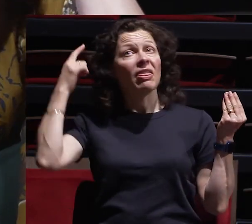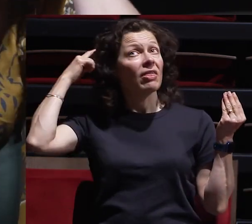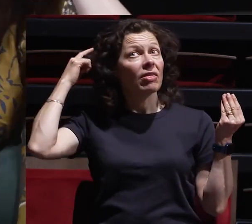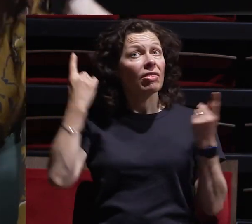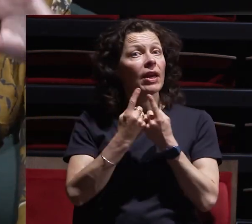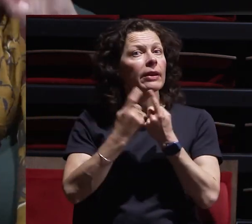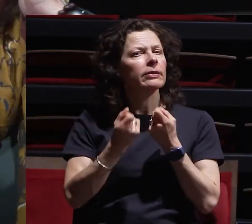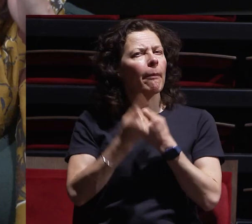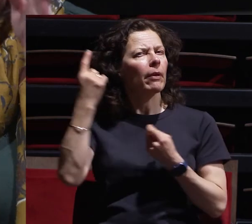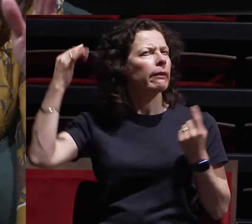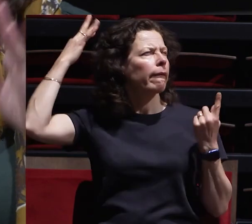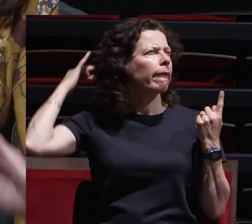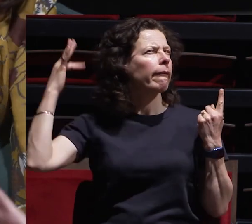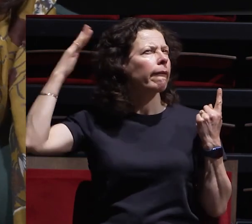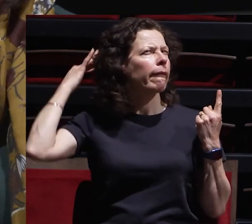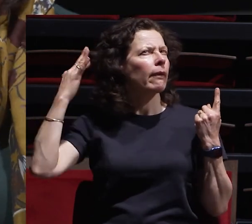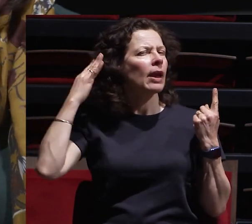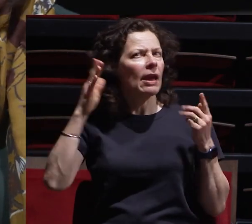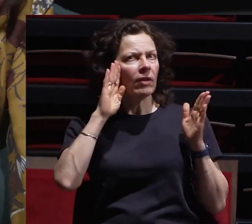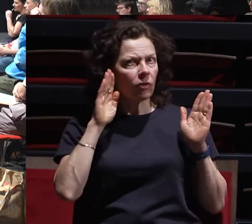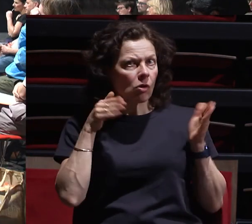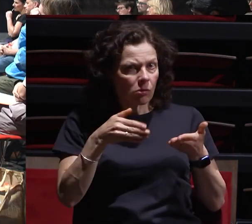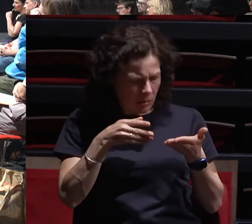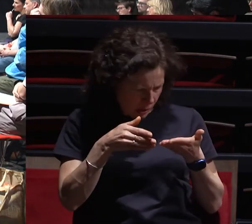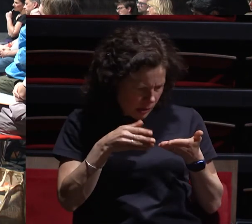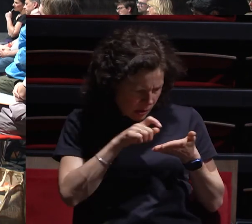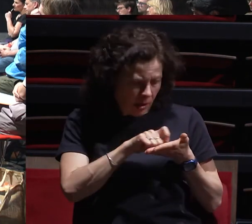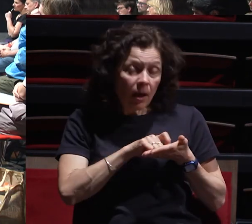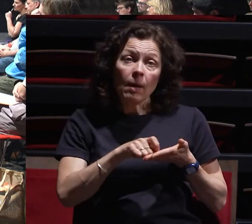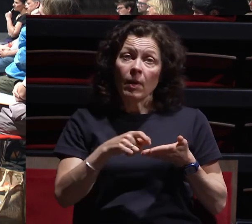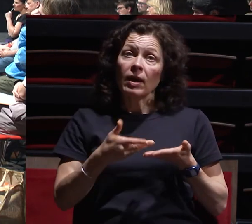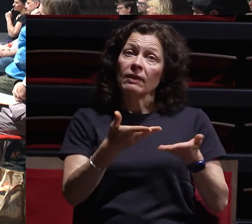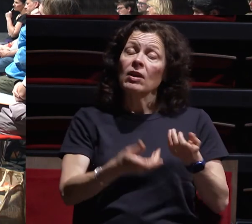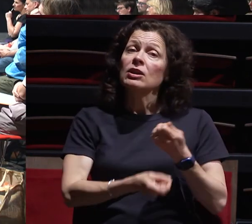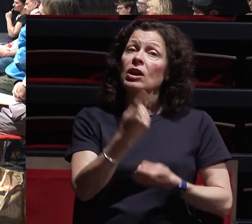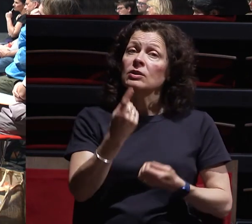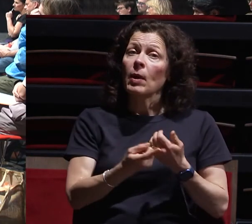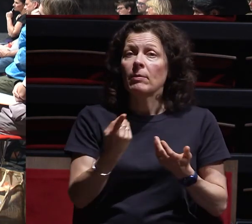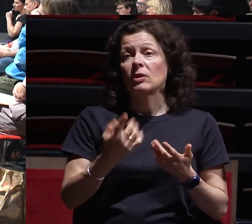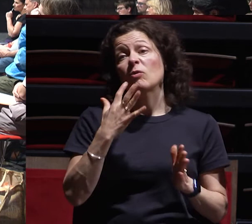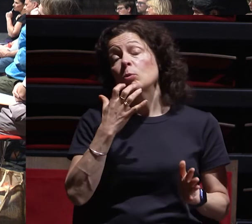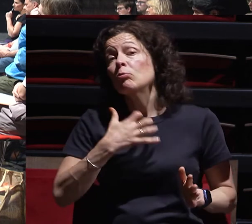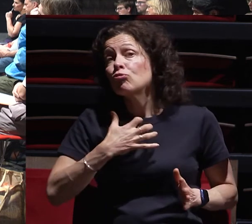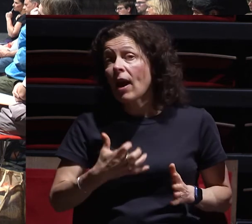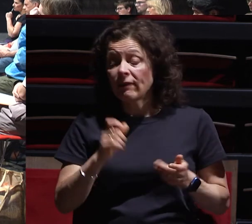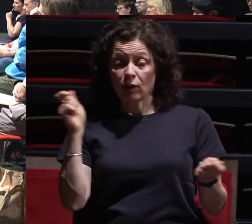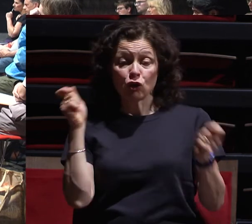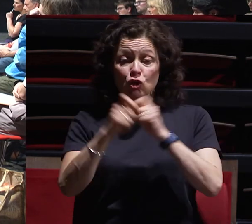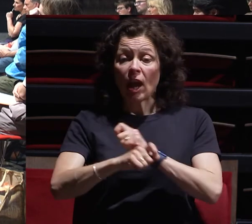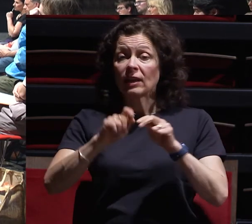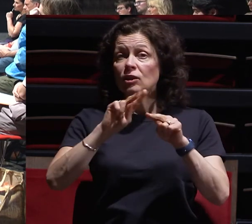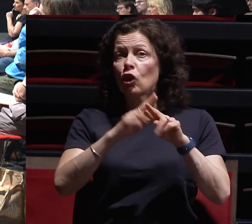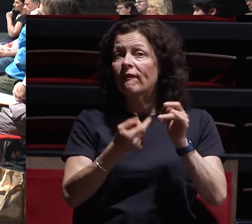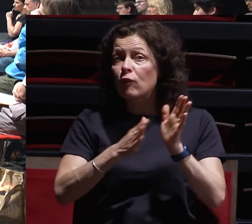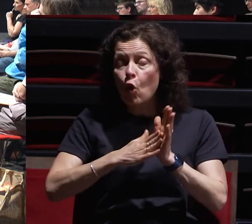things go on in the back of the head, even if you're not looking directly at it. But give it the chance to exist in different forms. Yeah. Change it up.